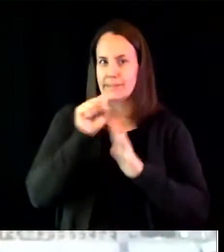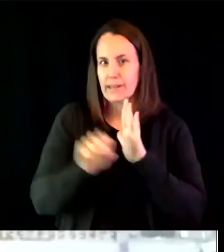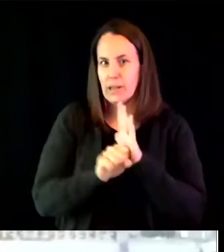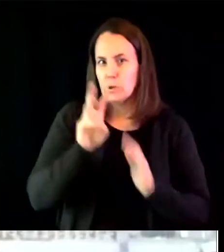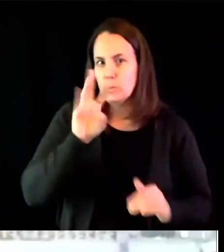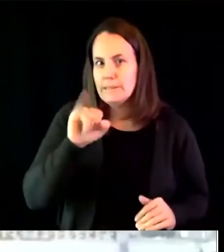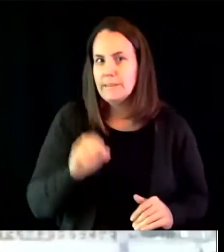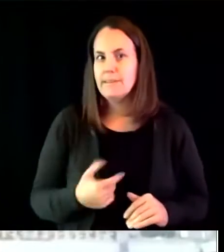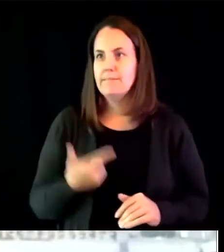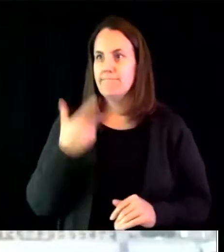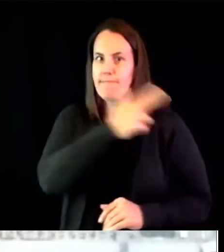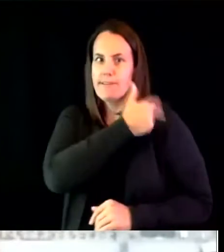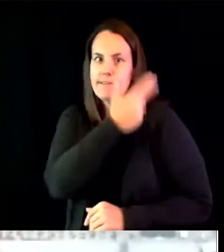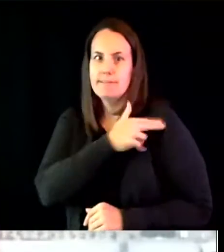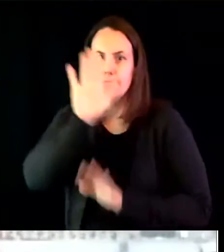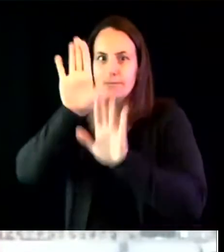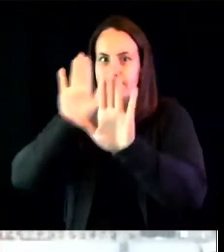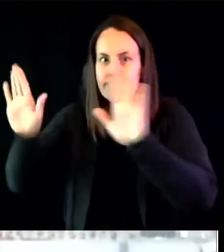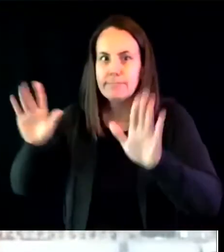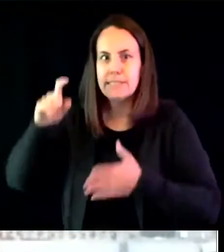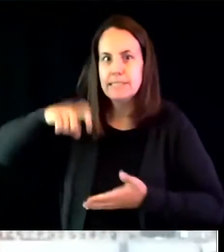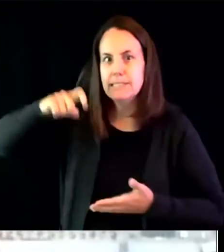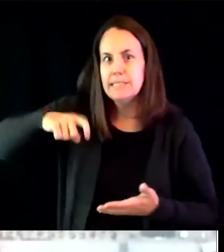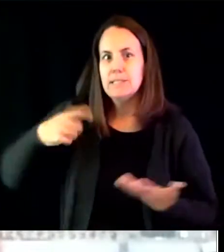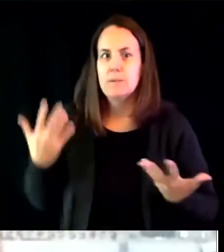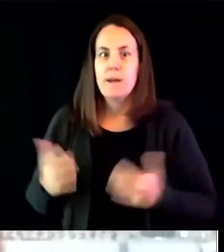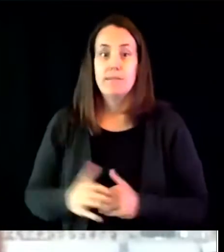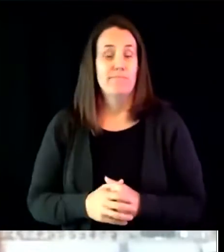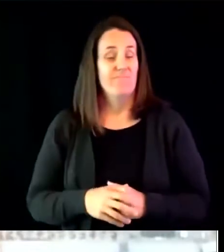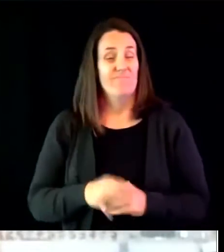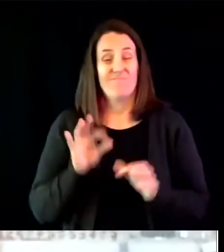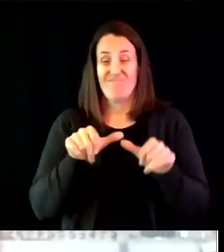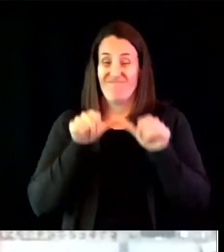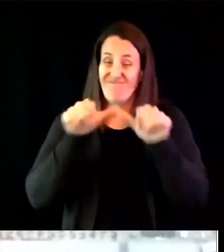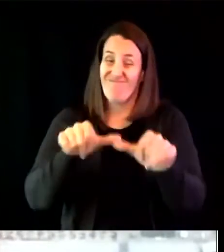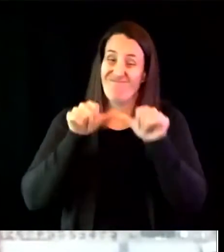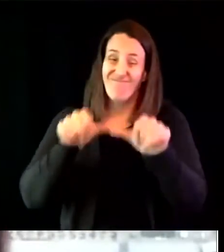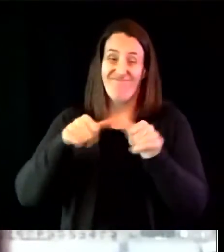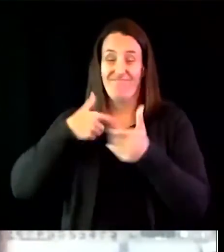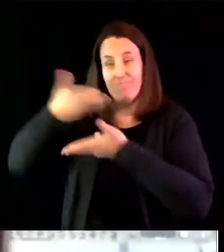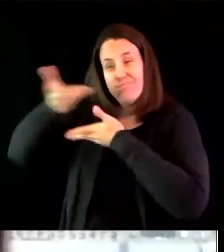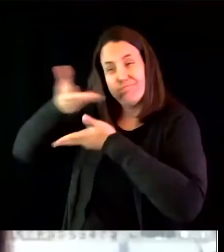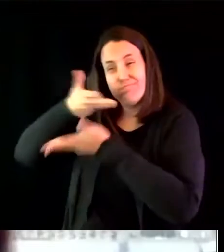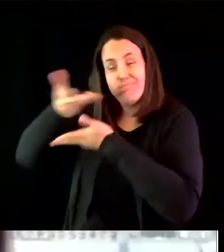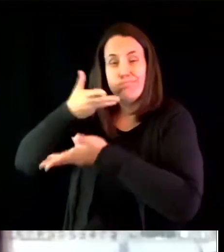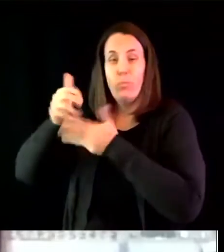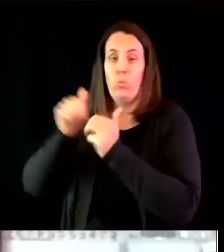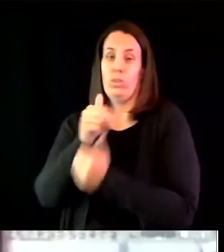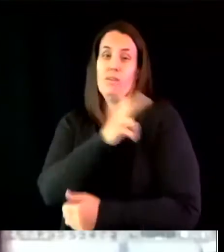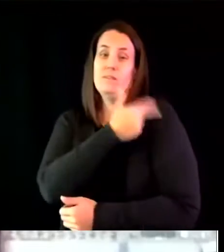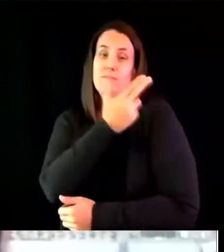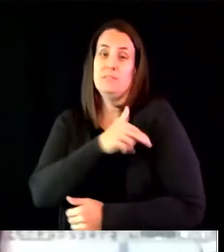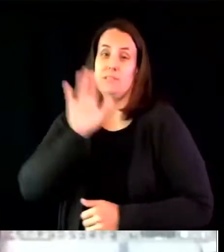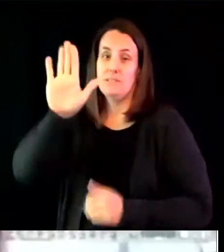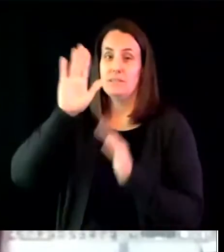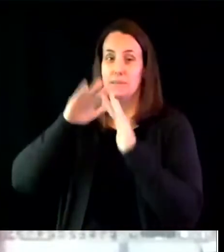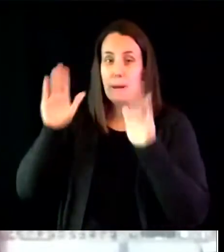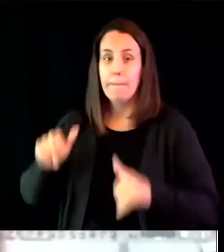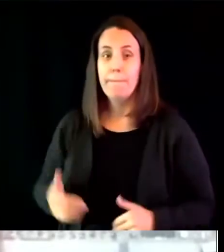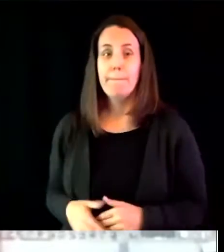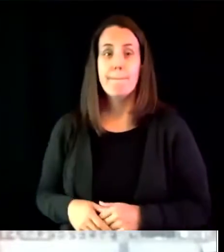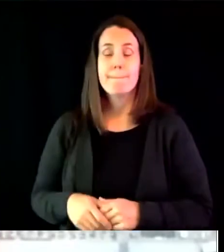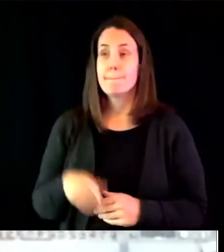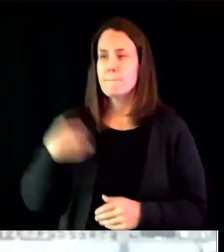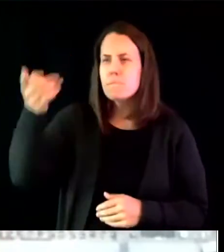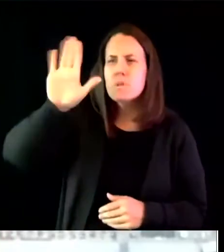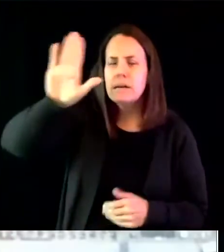from our hospital partners, our health system partners, to help us do a very predictable assessment of the capacity that we